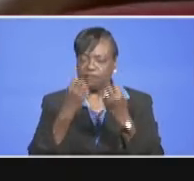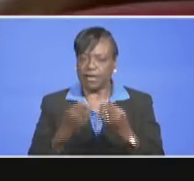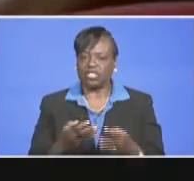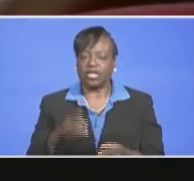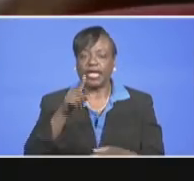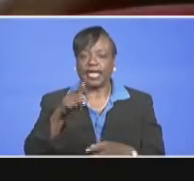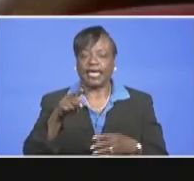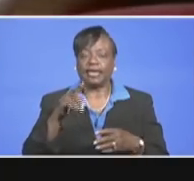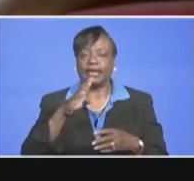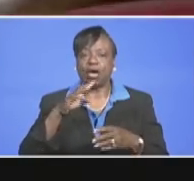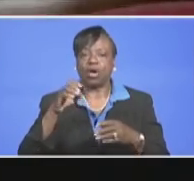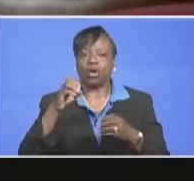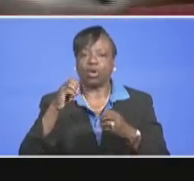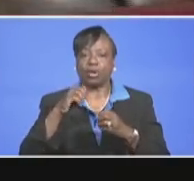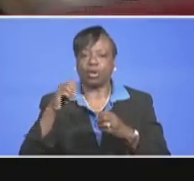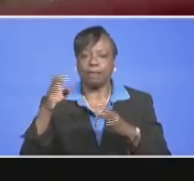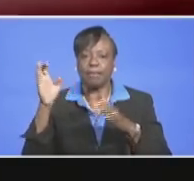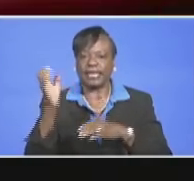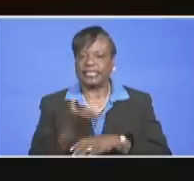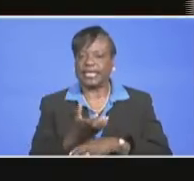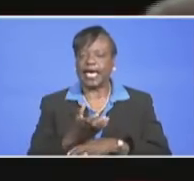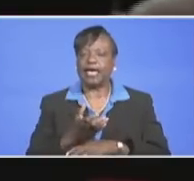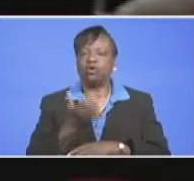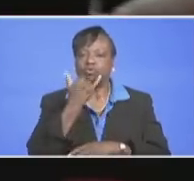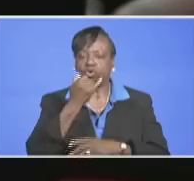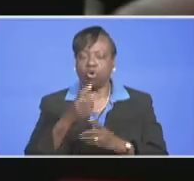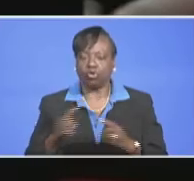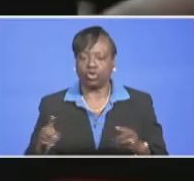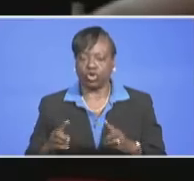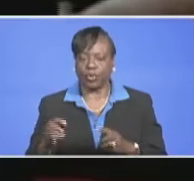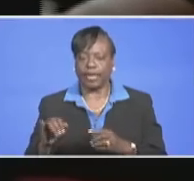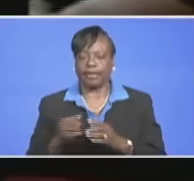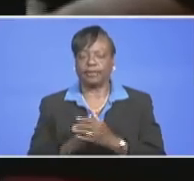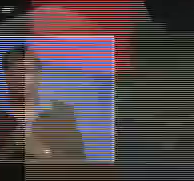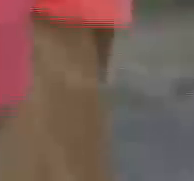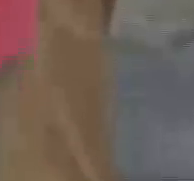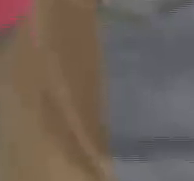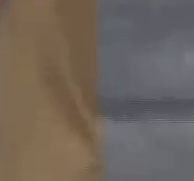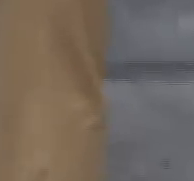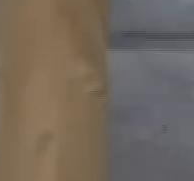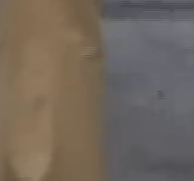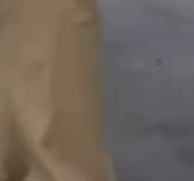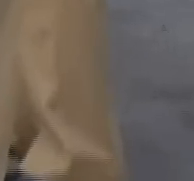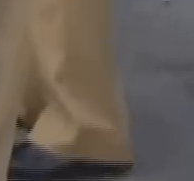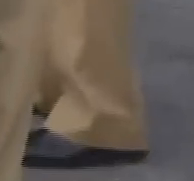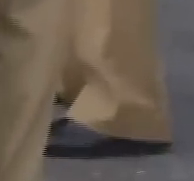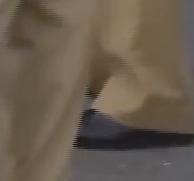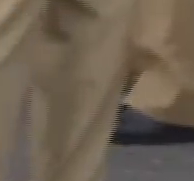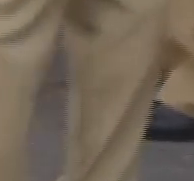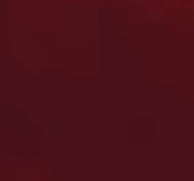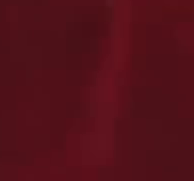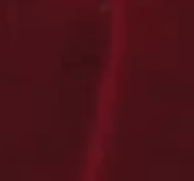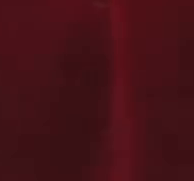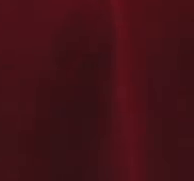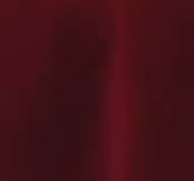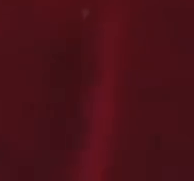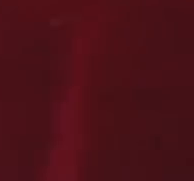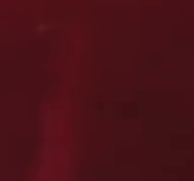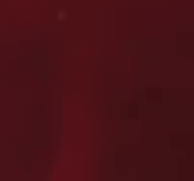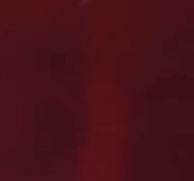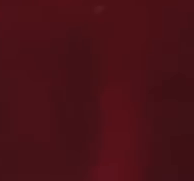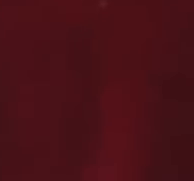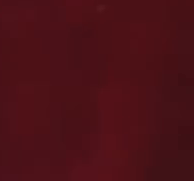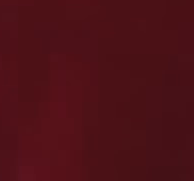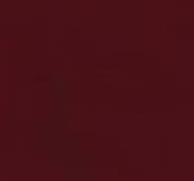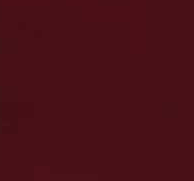an offense. Betty Thompson-Moss, ZNS Network News. Coming up here, more about plans for Munnings